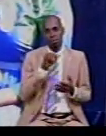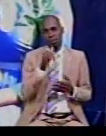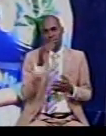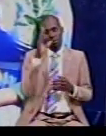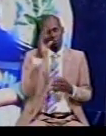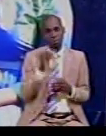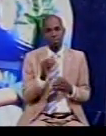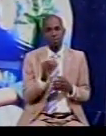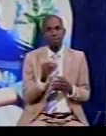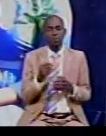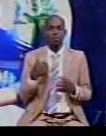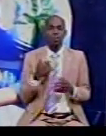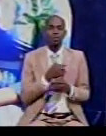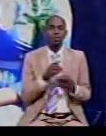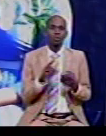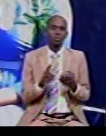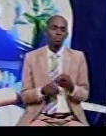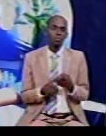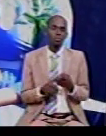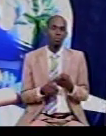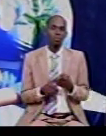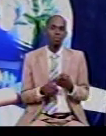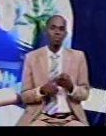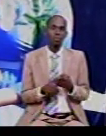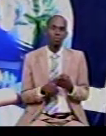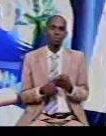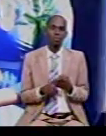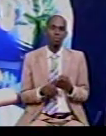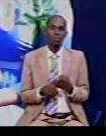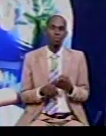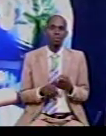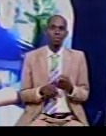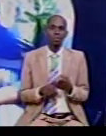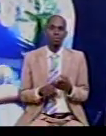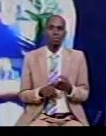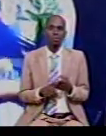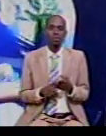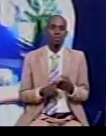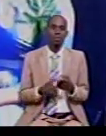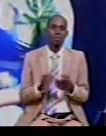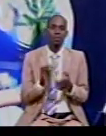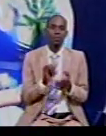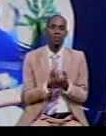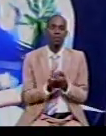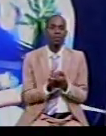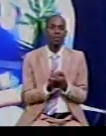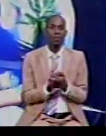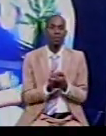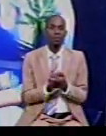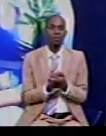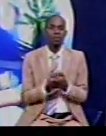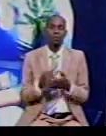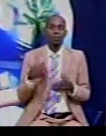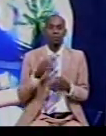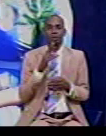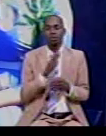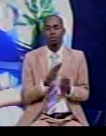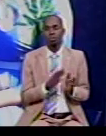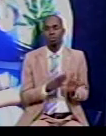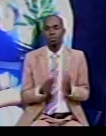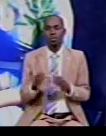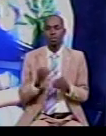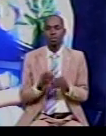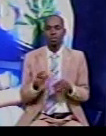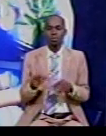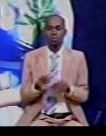a better future. And today is nothing different. We have prepared three engaging and educative content to serve you, our viewers. But before that, let's go on a quick